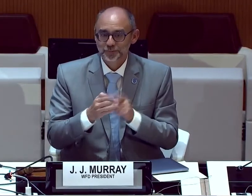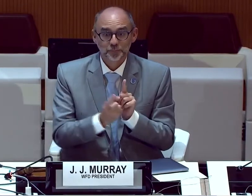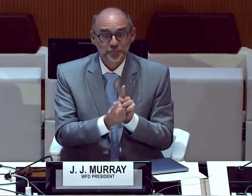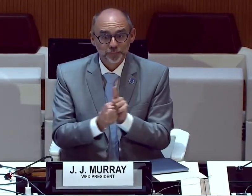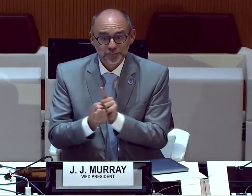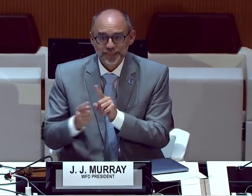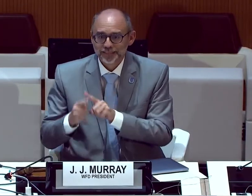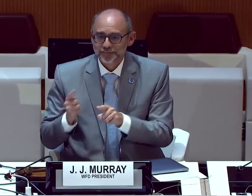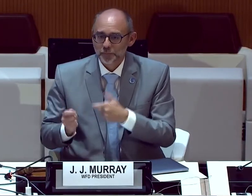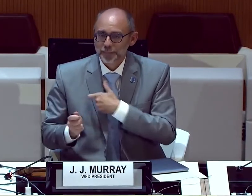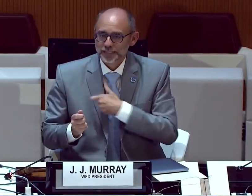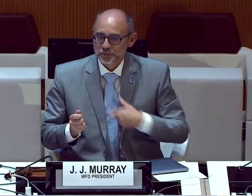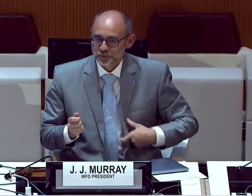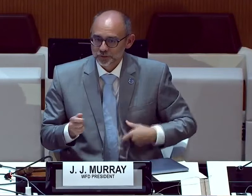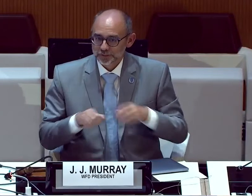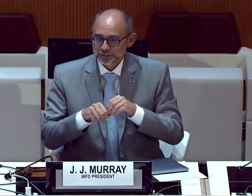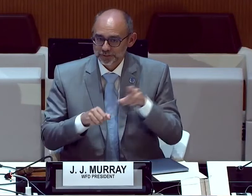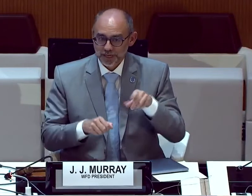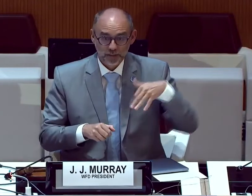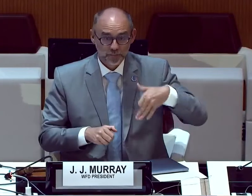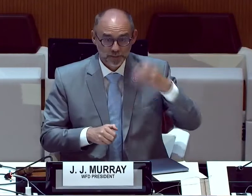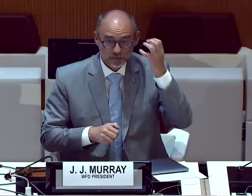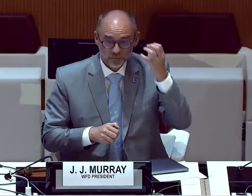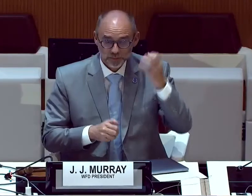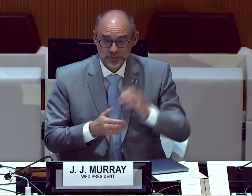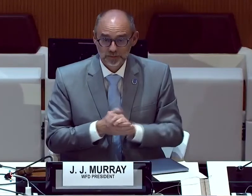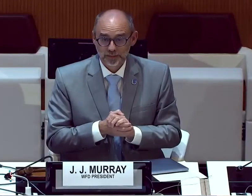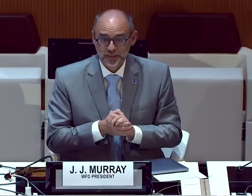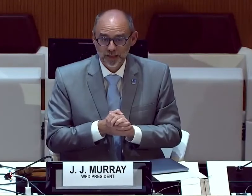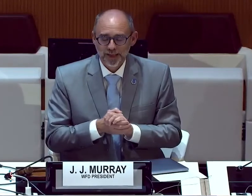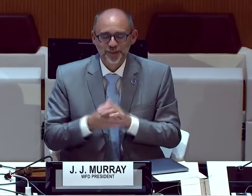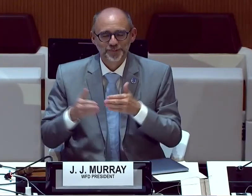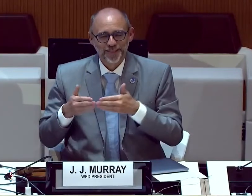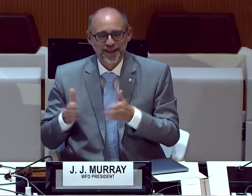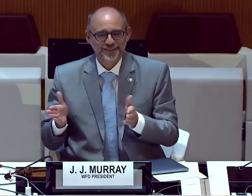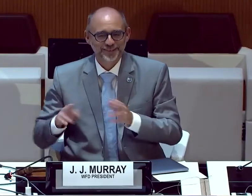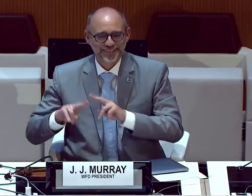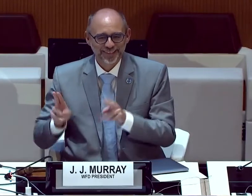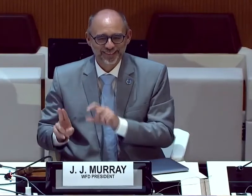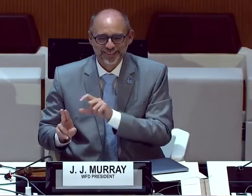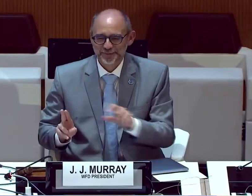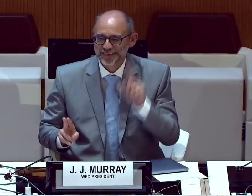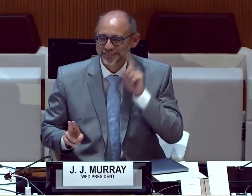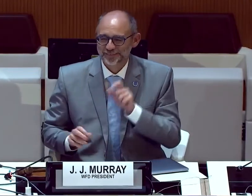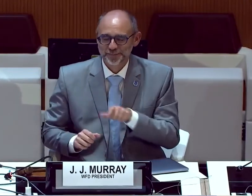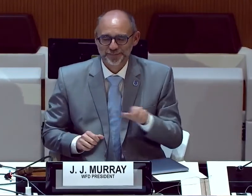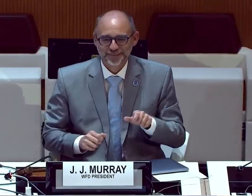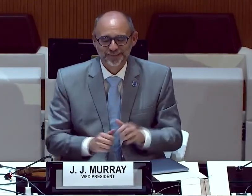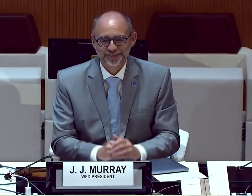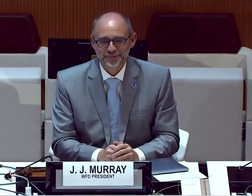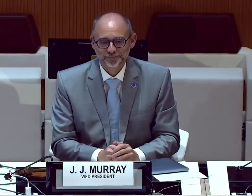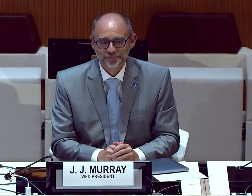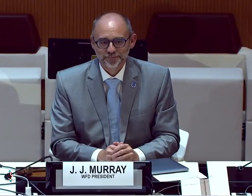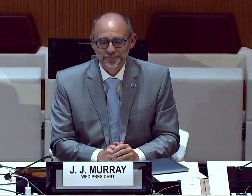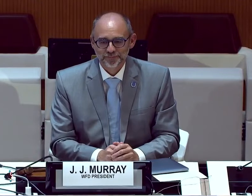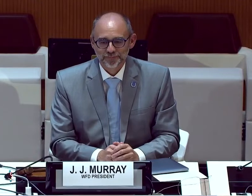to go there to have an opportunity to meet people from different places and meet with representatives of the